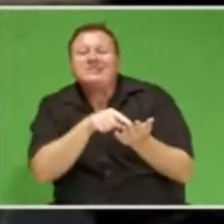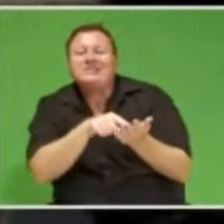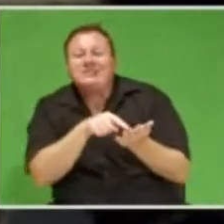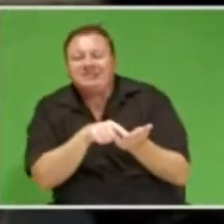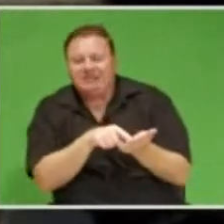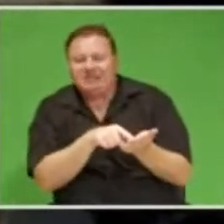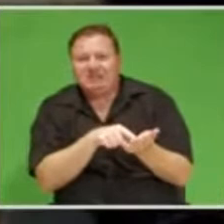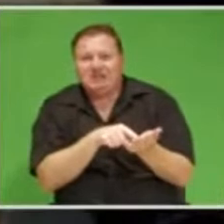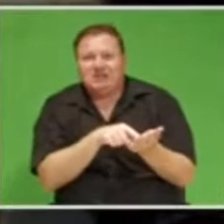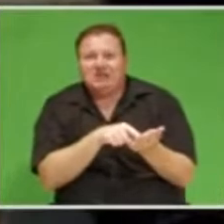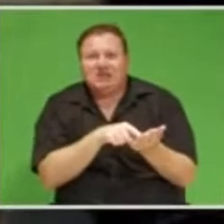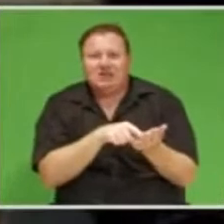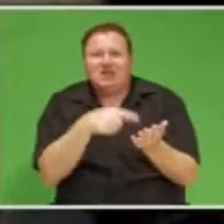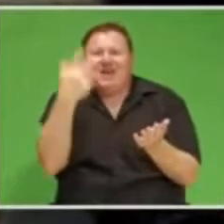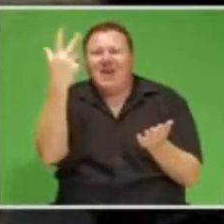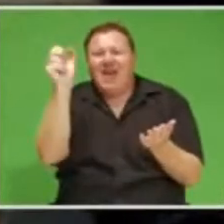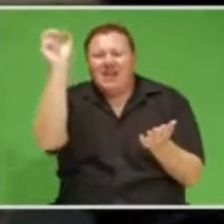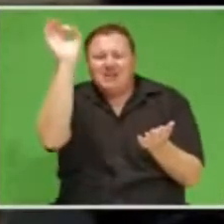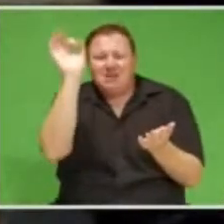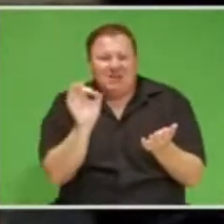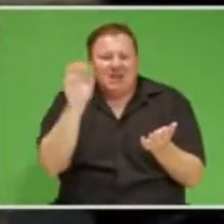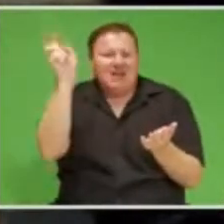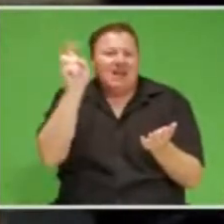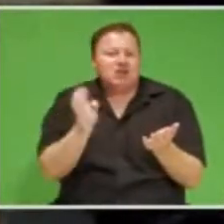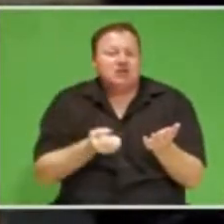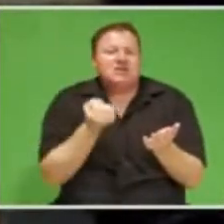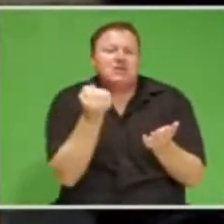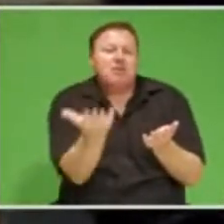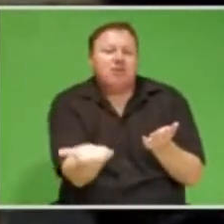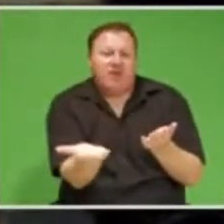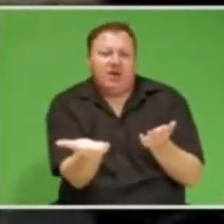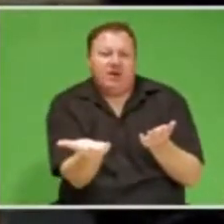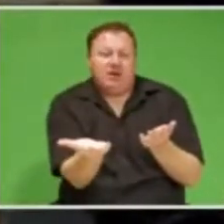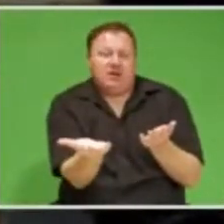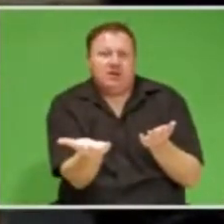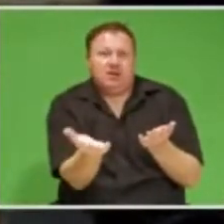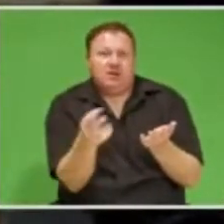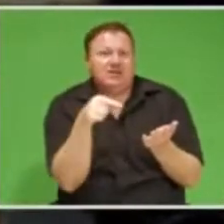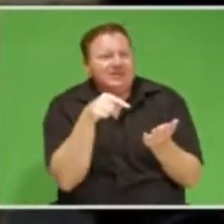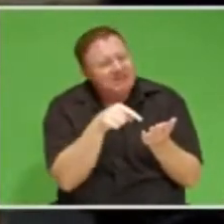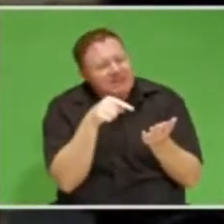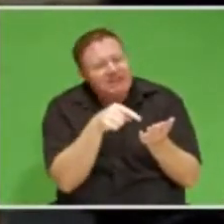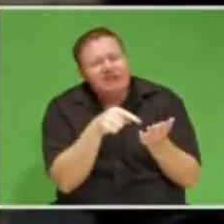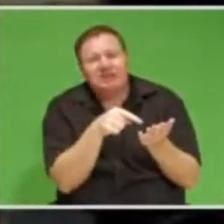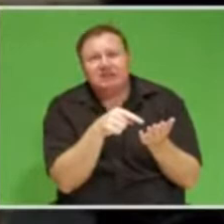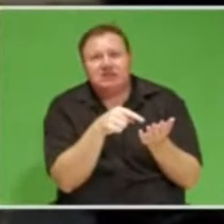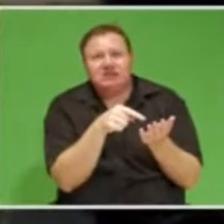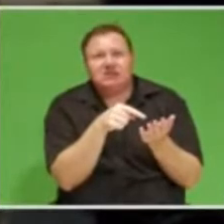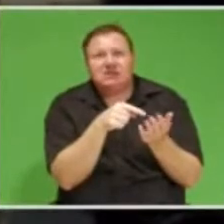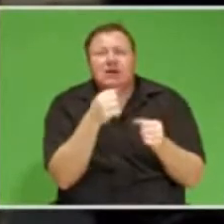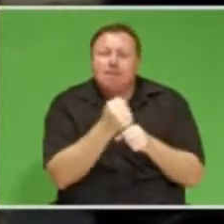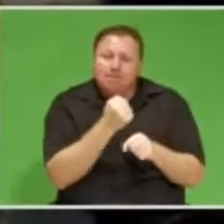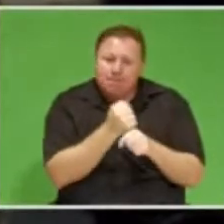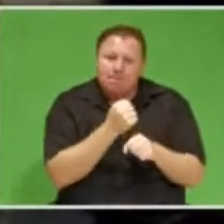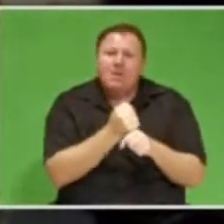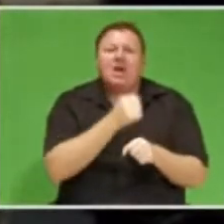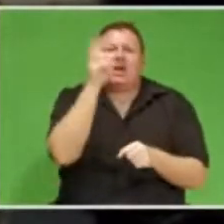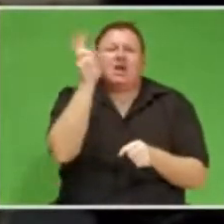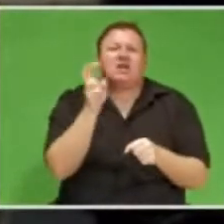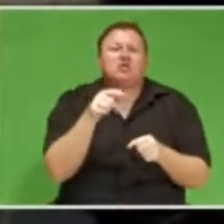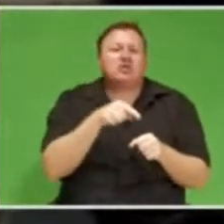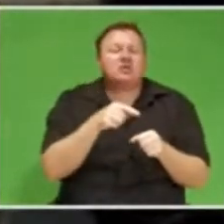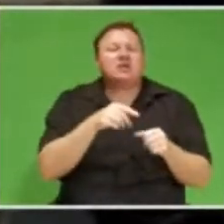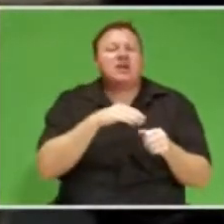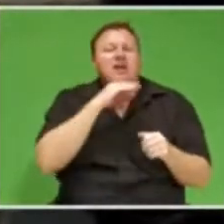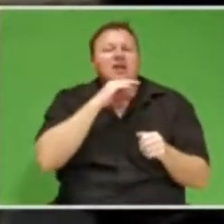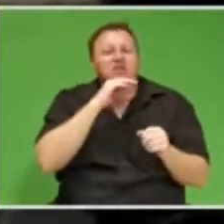that provide 80% of our electricity produce the amount of electricity for which they were